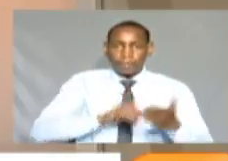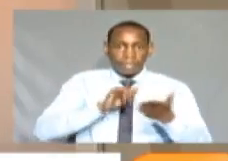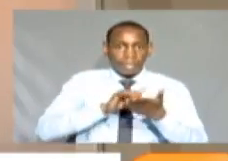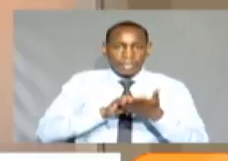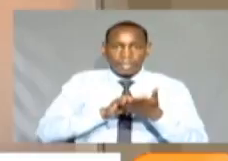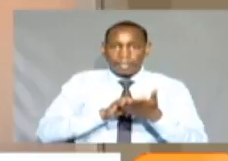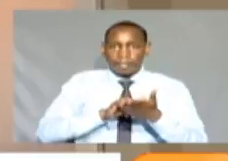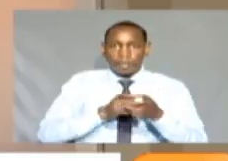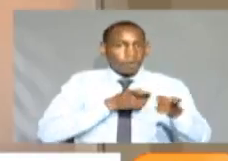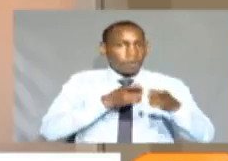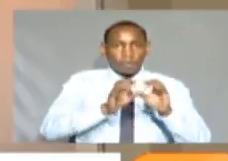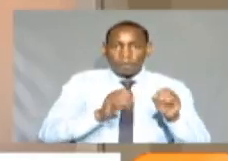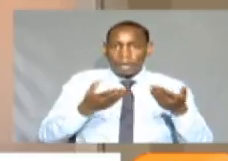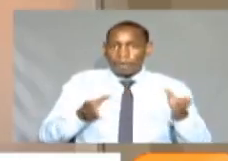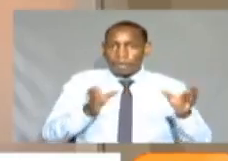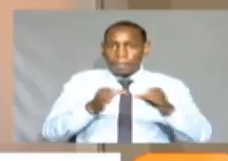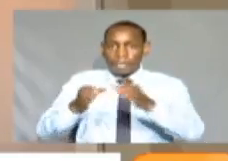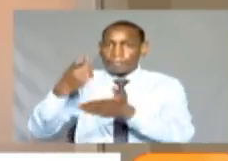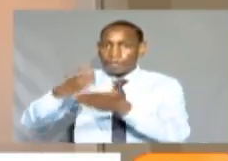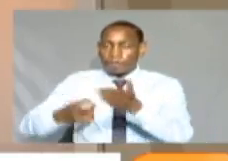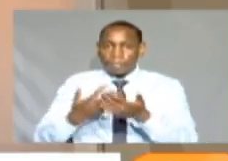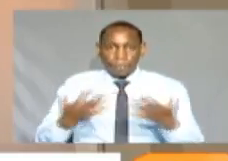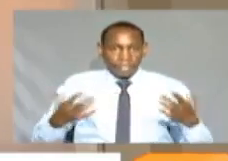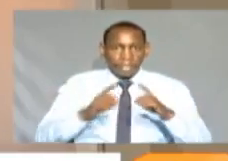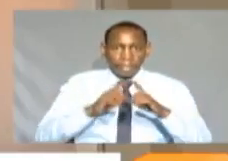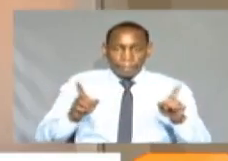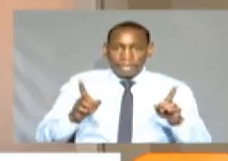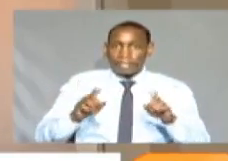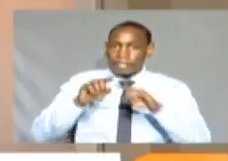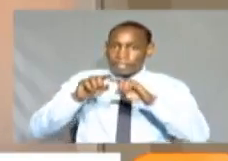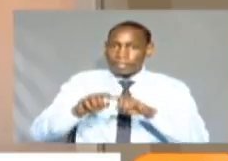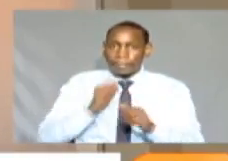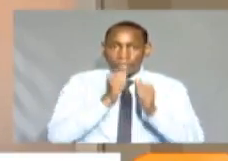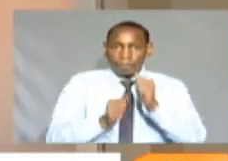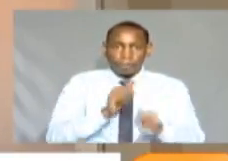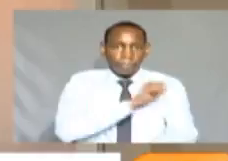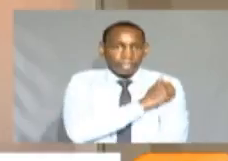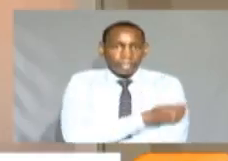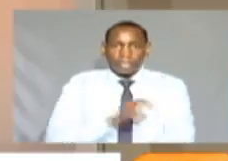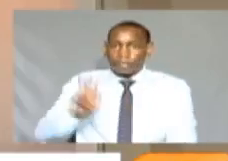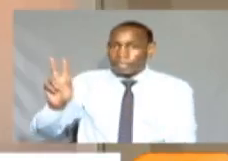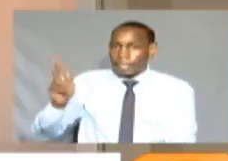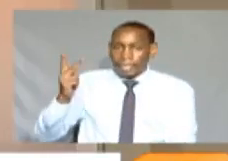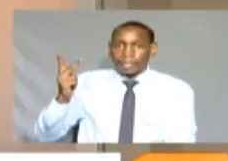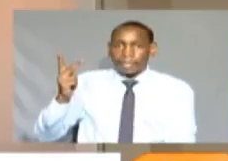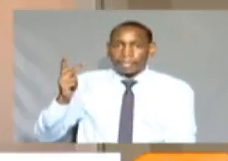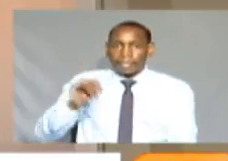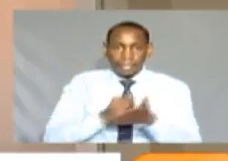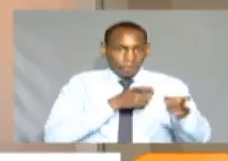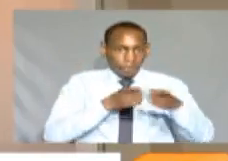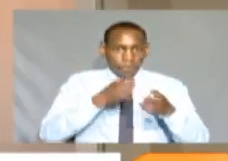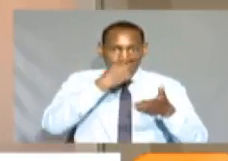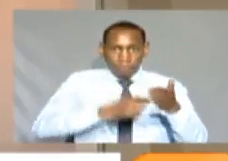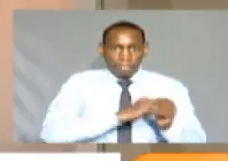will not have any control on how companies will price their products, but they will depend on the Competition Authority of Kenya to regulate the